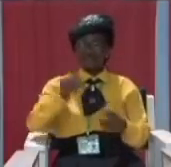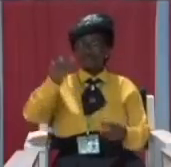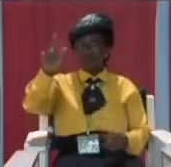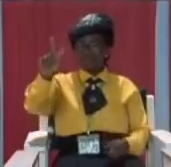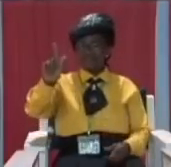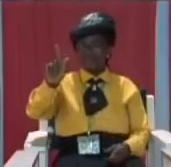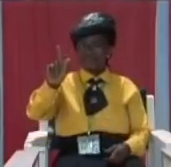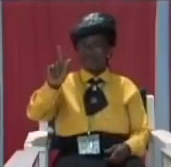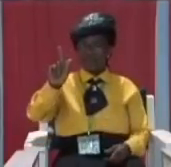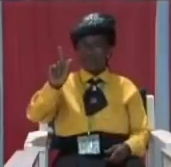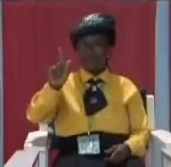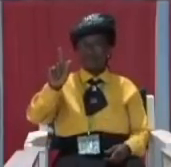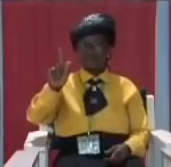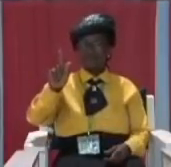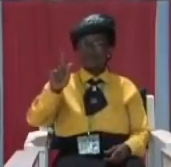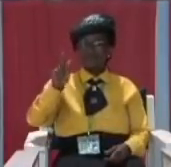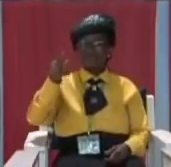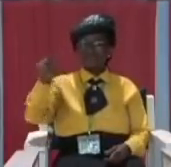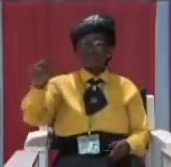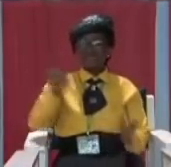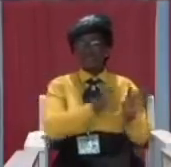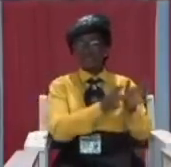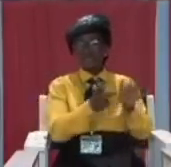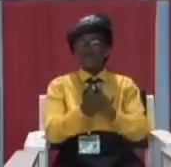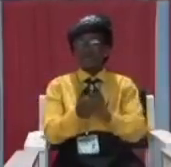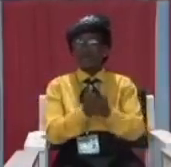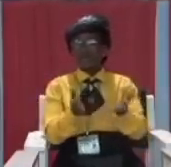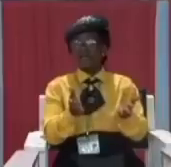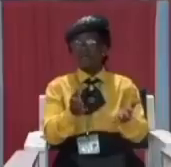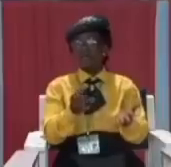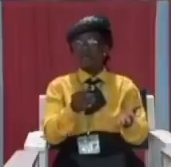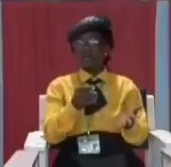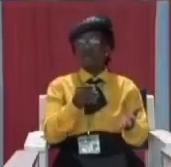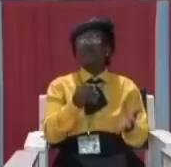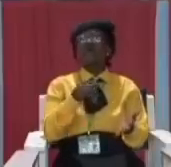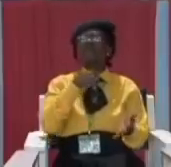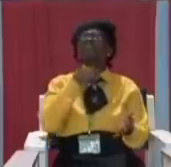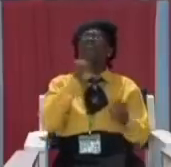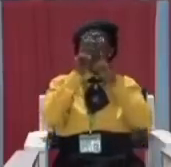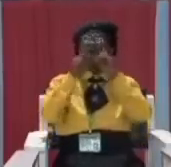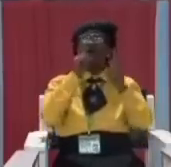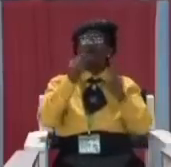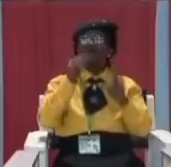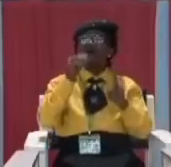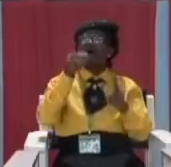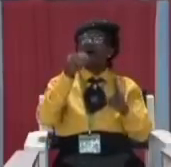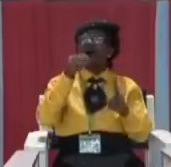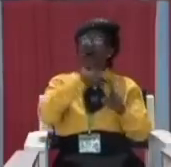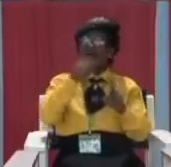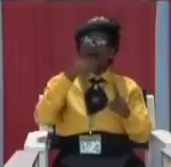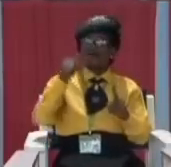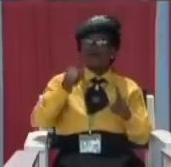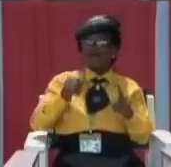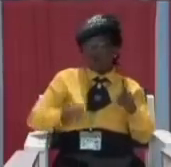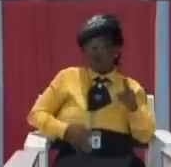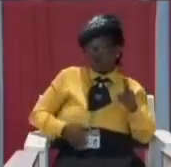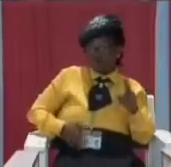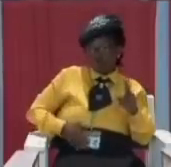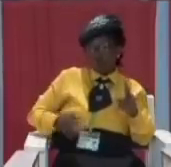21, the Bible referred to the womb of Sarah as dead.